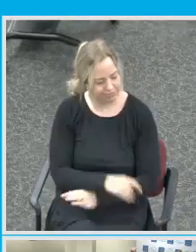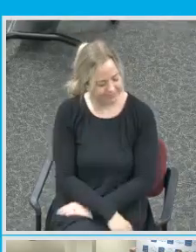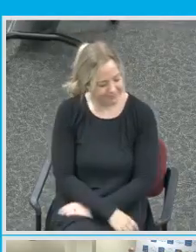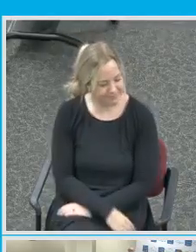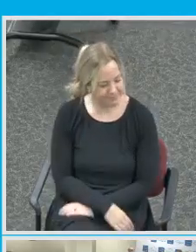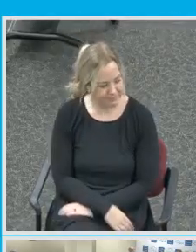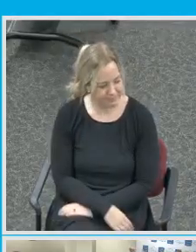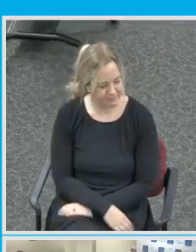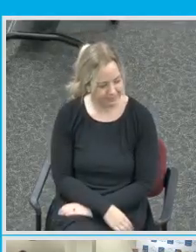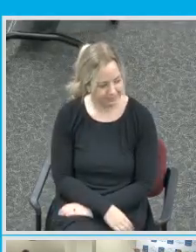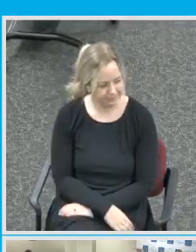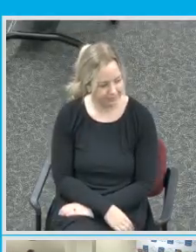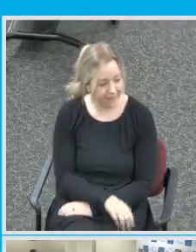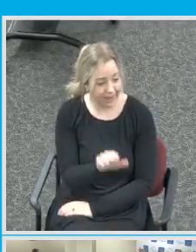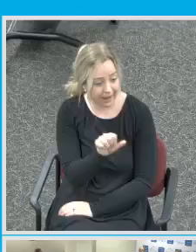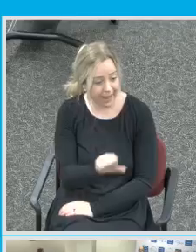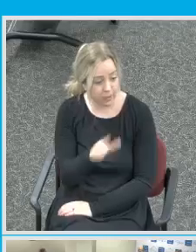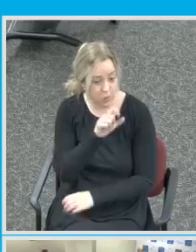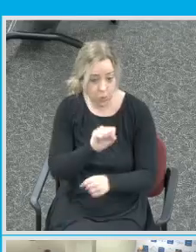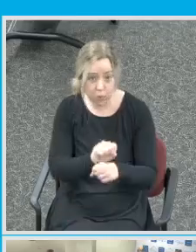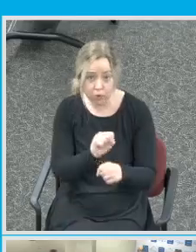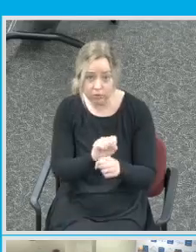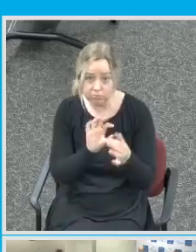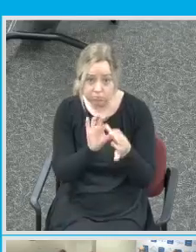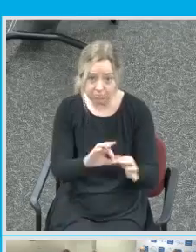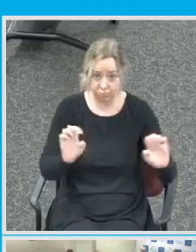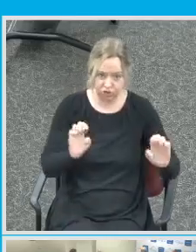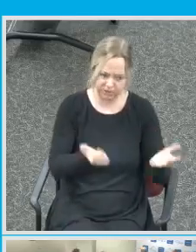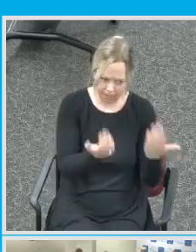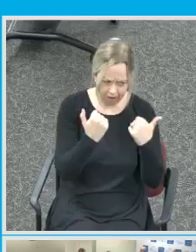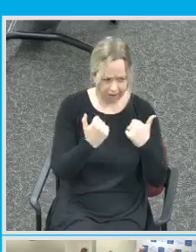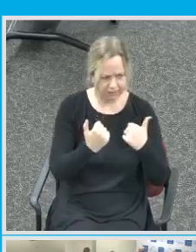Everyone who works in emergency, it's not just. Yeah.